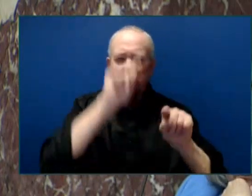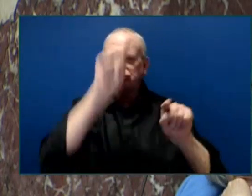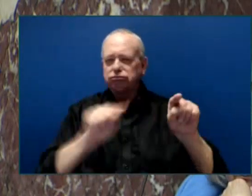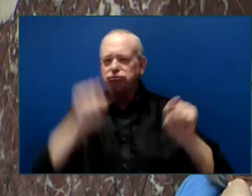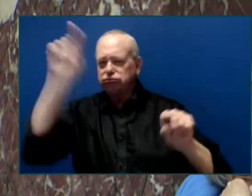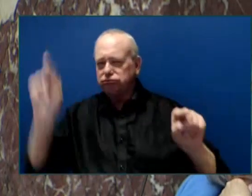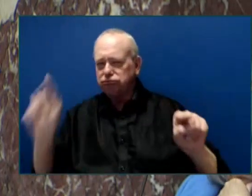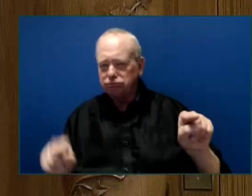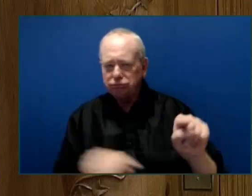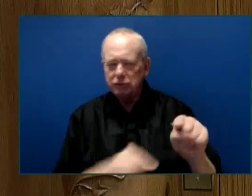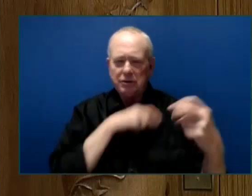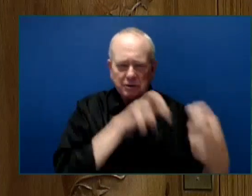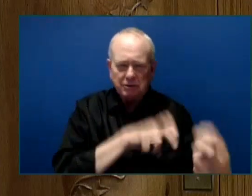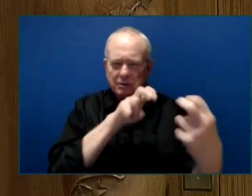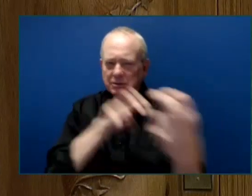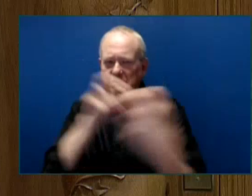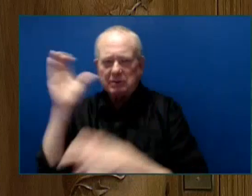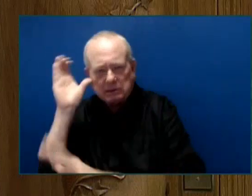Speaker.